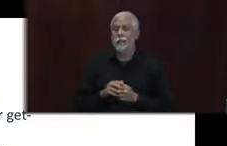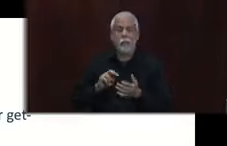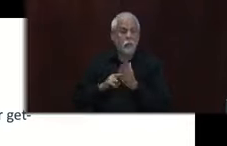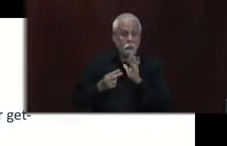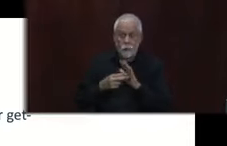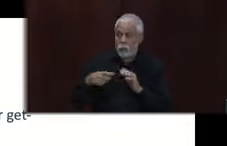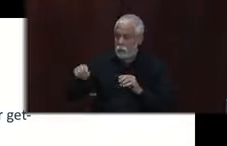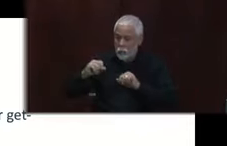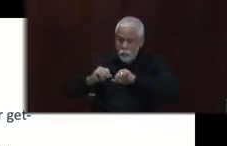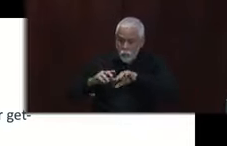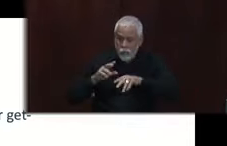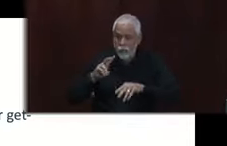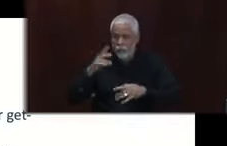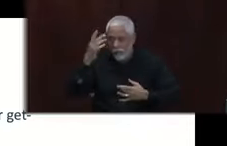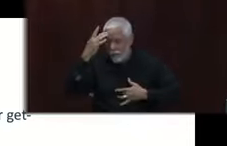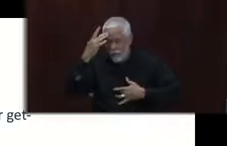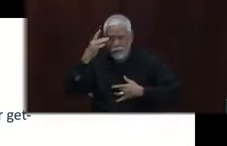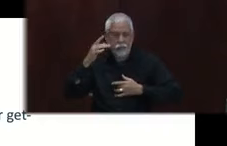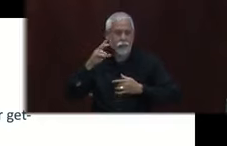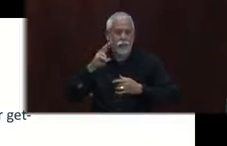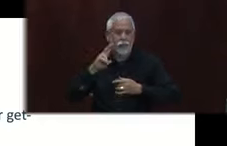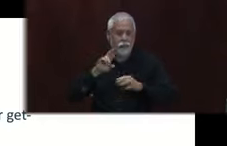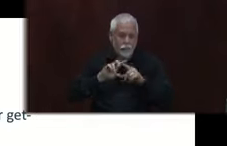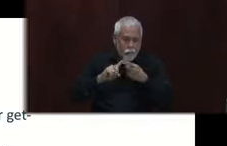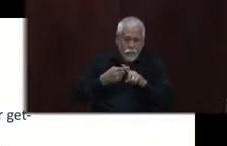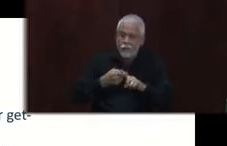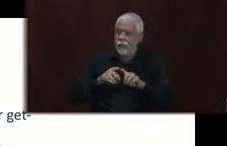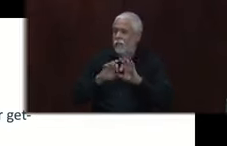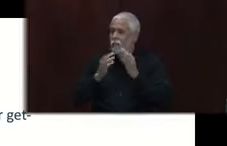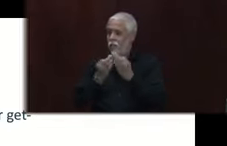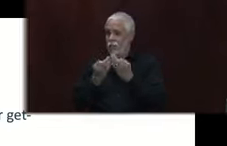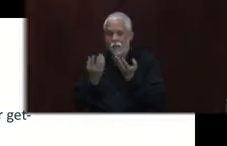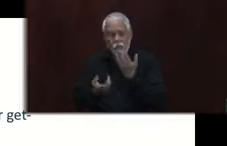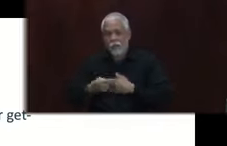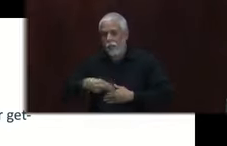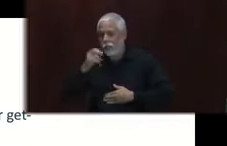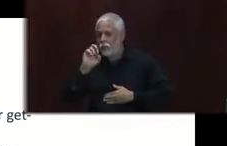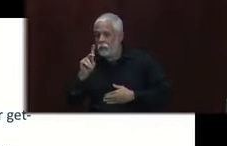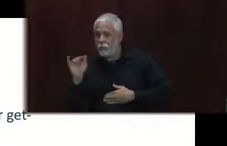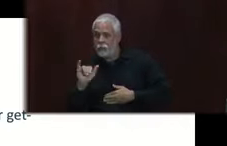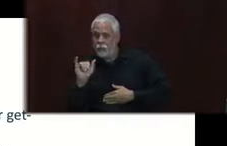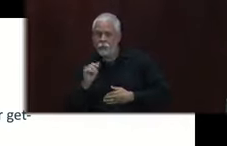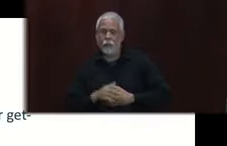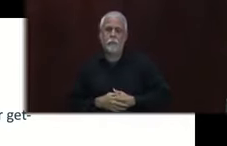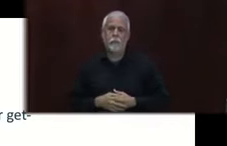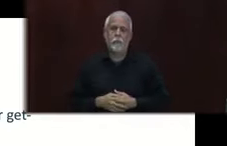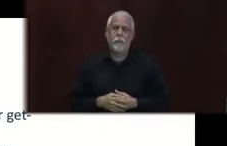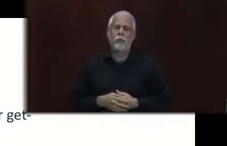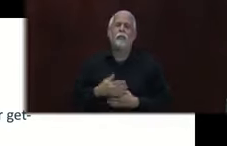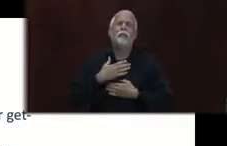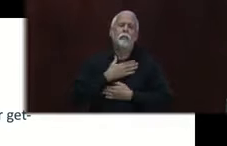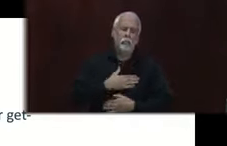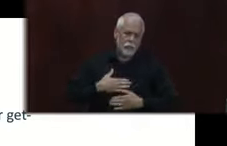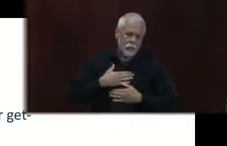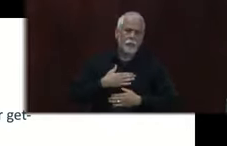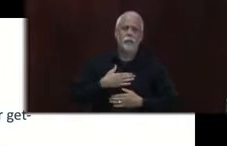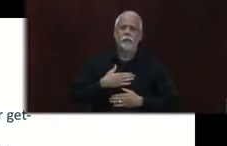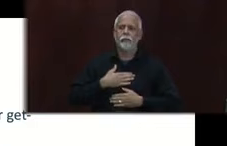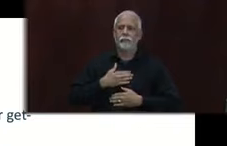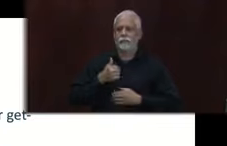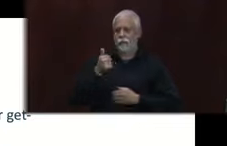mean that you are spreading virus to your friends and family, some of whom might be at higher risk. And then please also